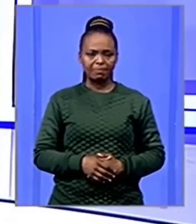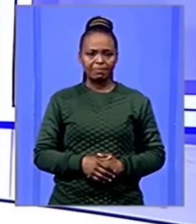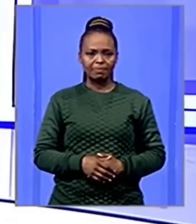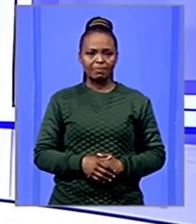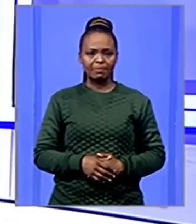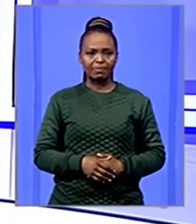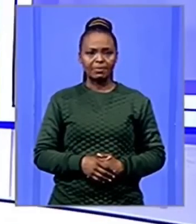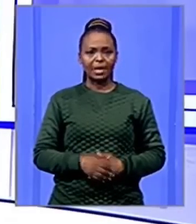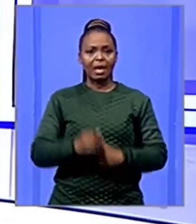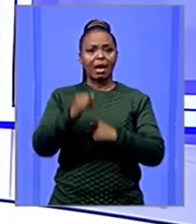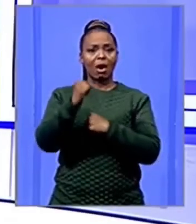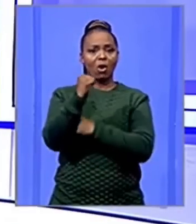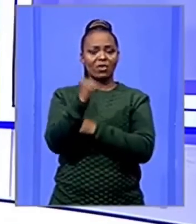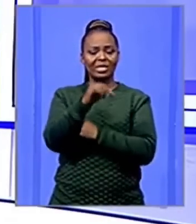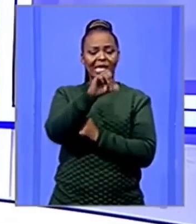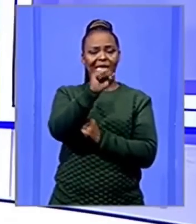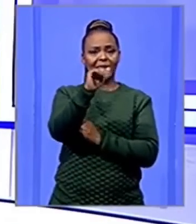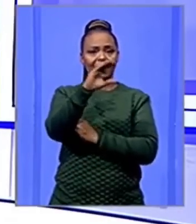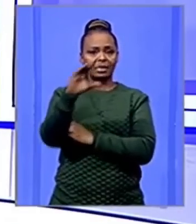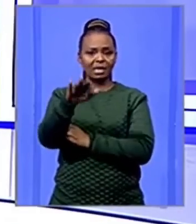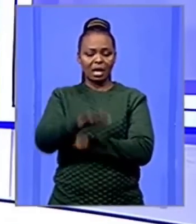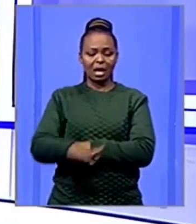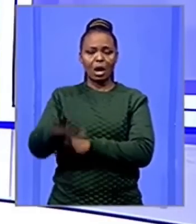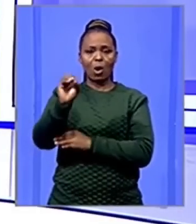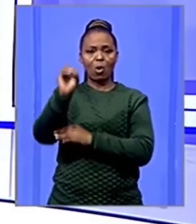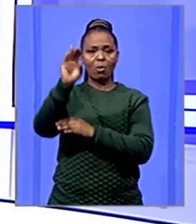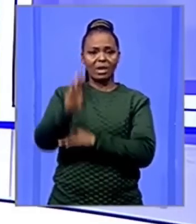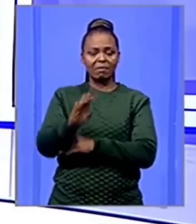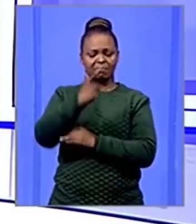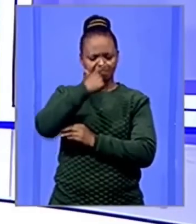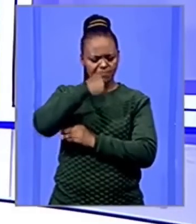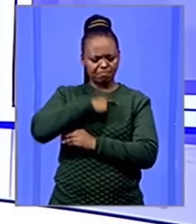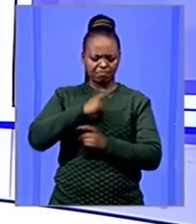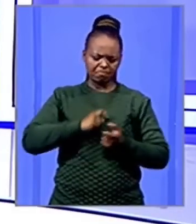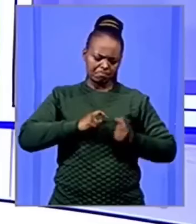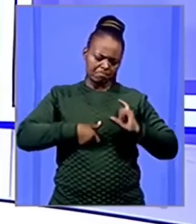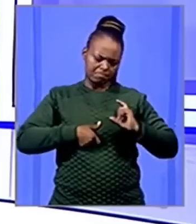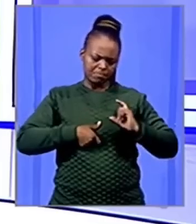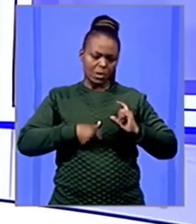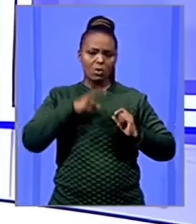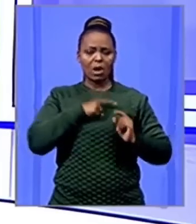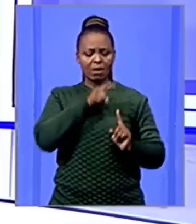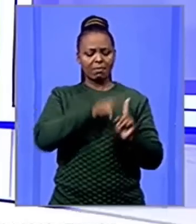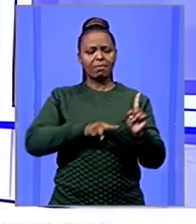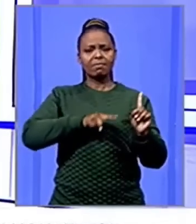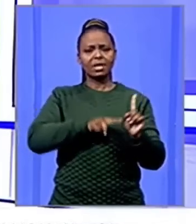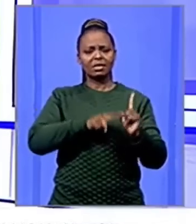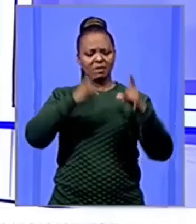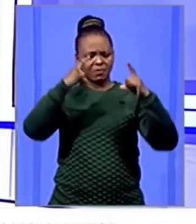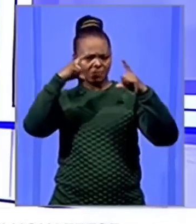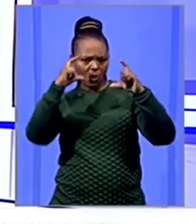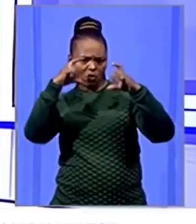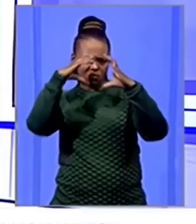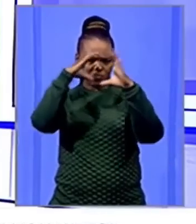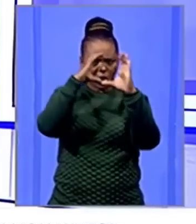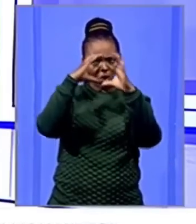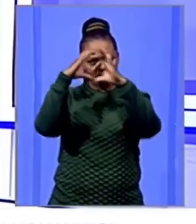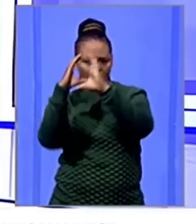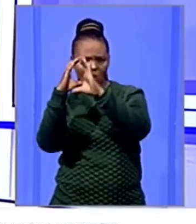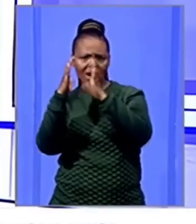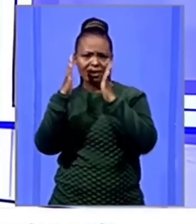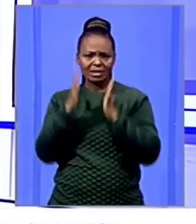Kantoro ya dikgang ya SABC kwa Bloemfontein e mo kutlobotlhokong go latela loso la motsaya ditshwantsho wa dikgang tsa